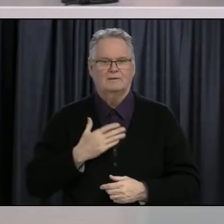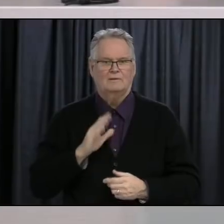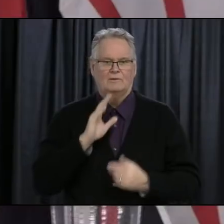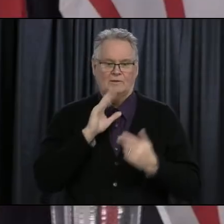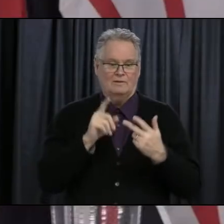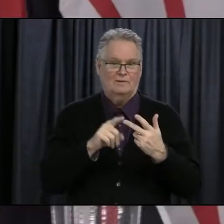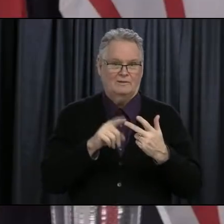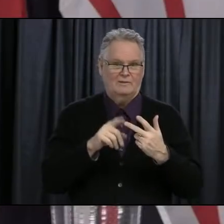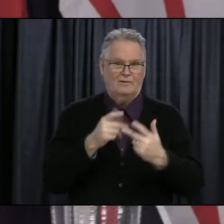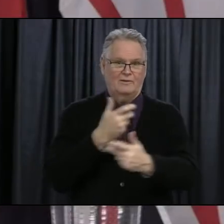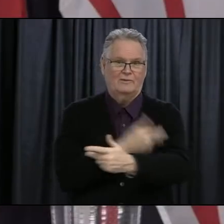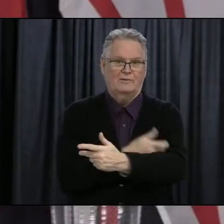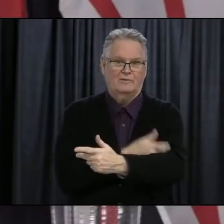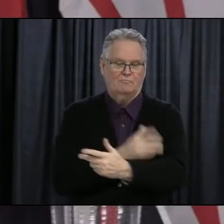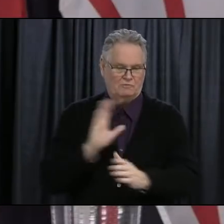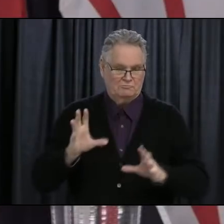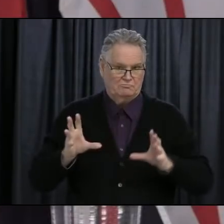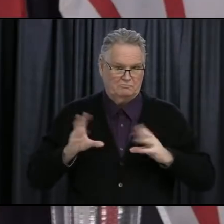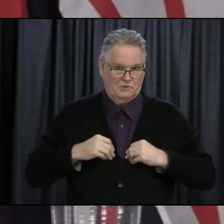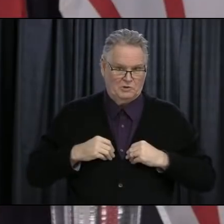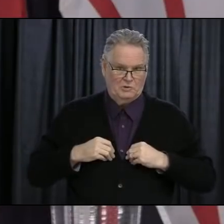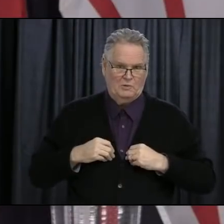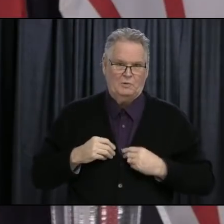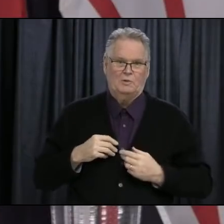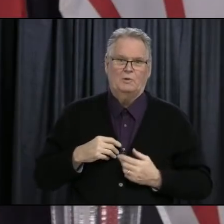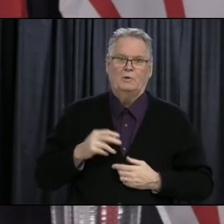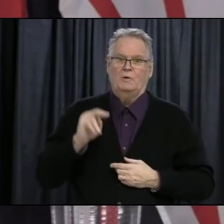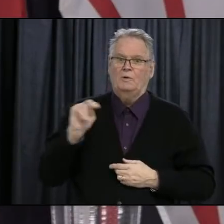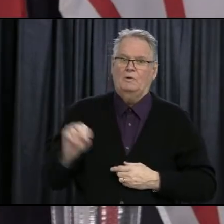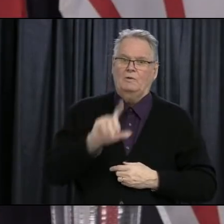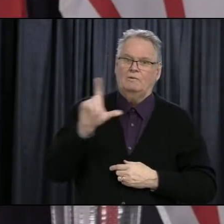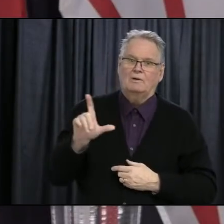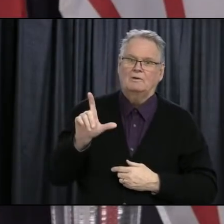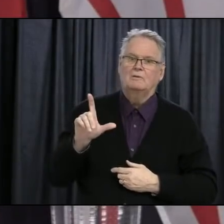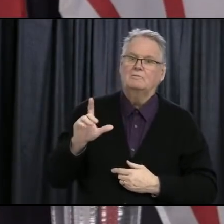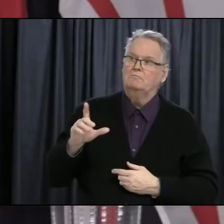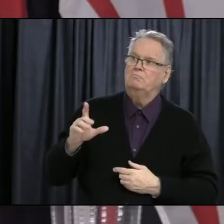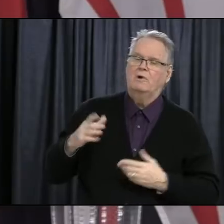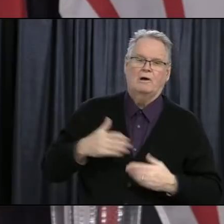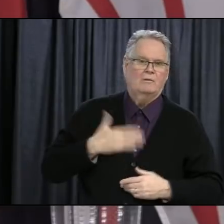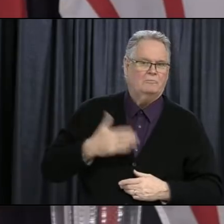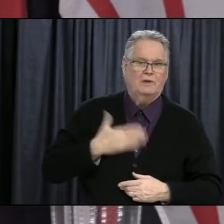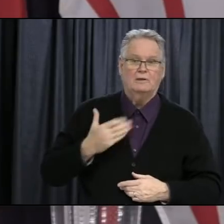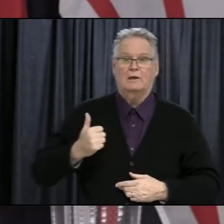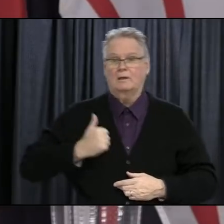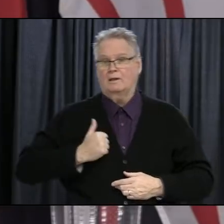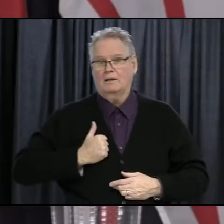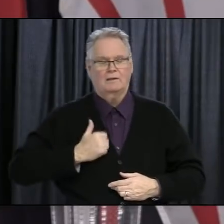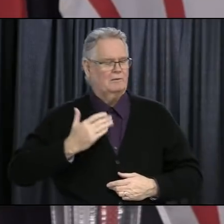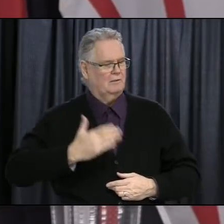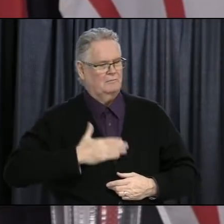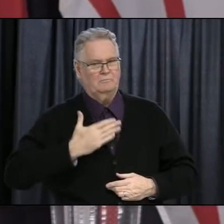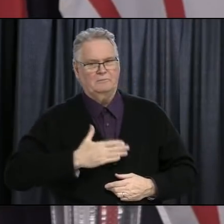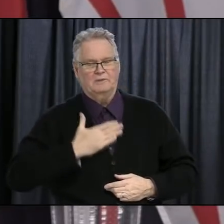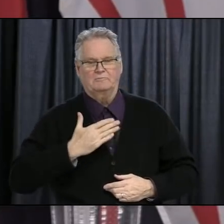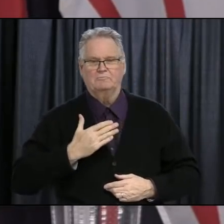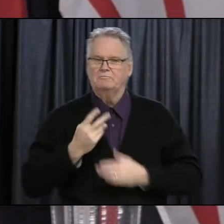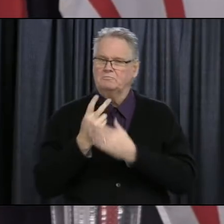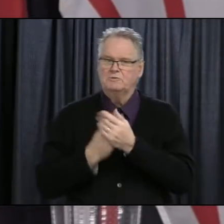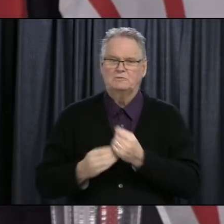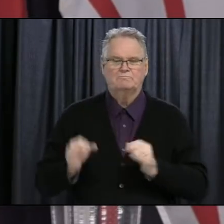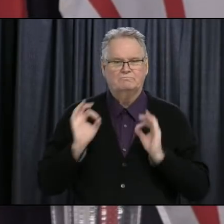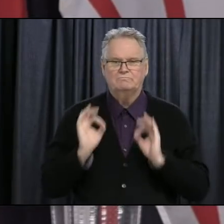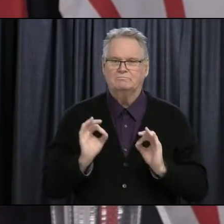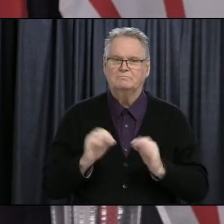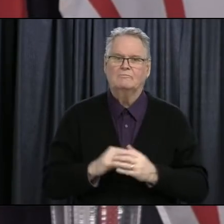thing for the province and indeed the country as more vaccines become available. Our total number of active cases has fluctuated, but is in decline